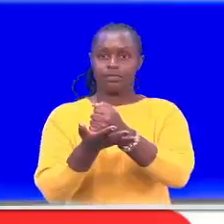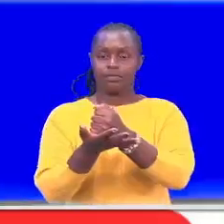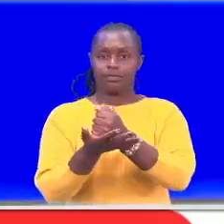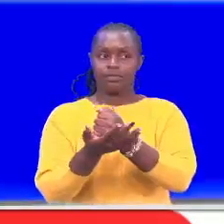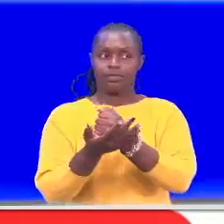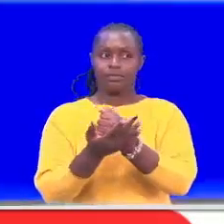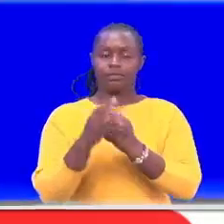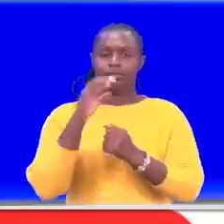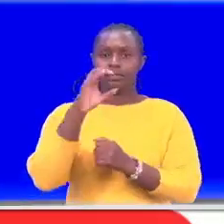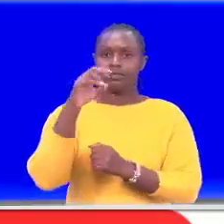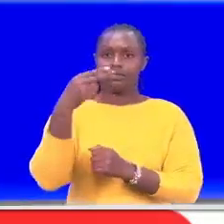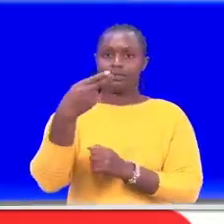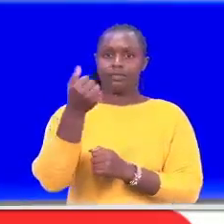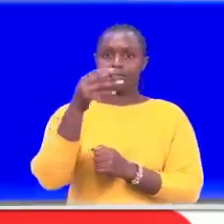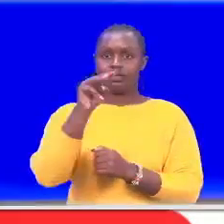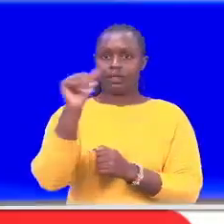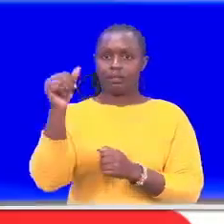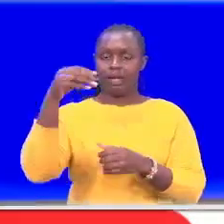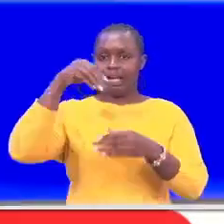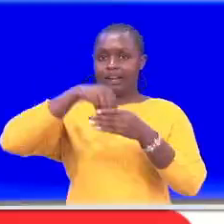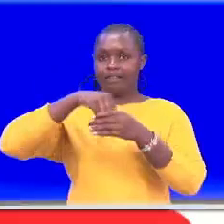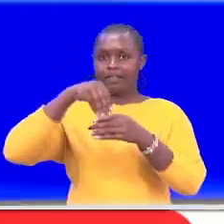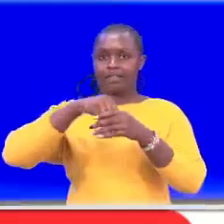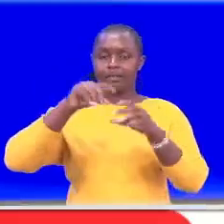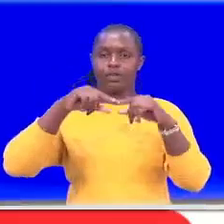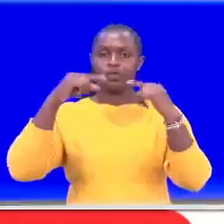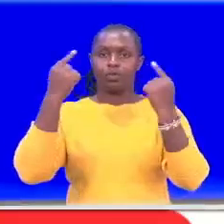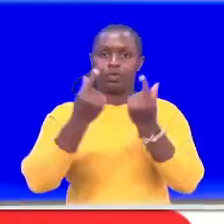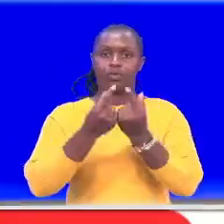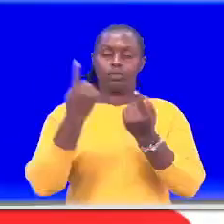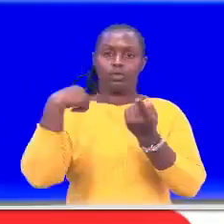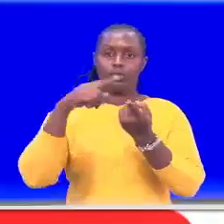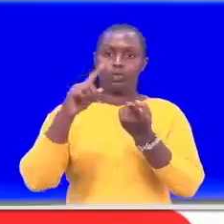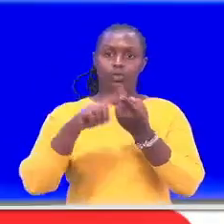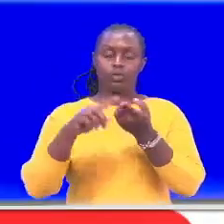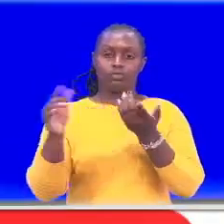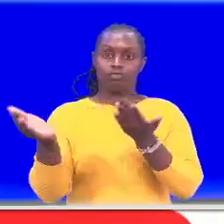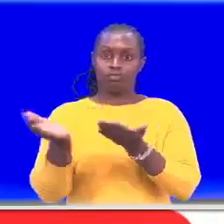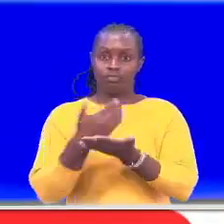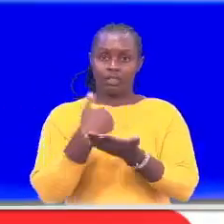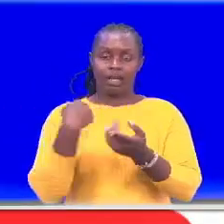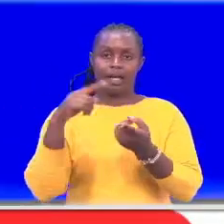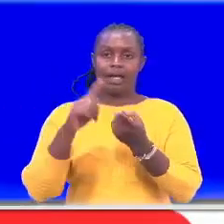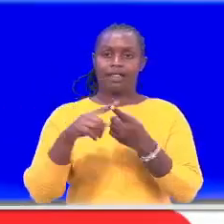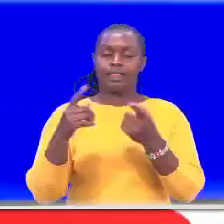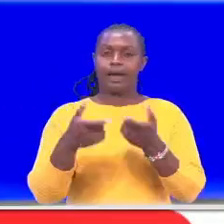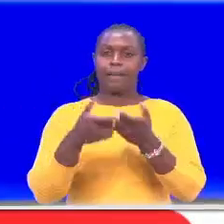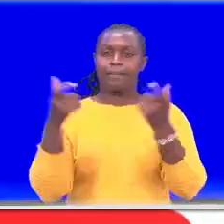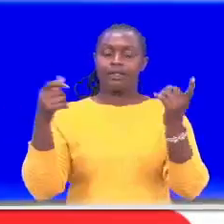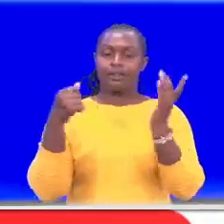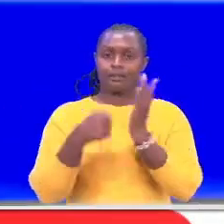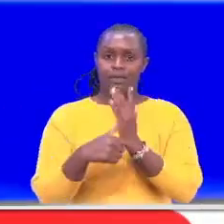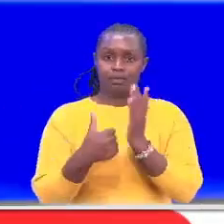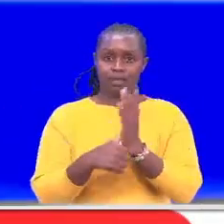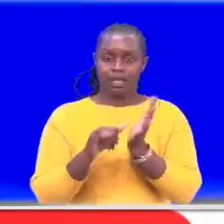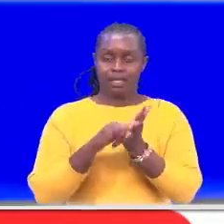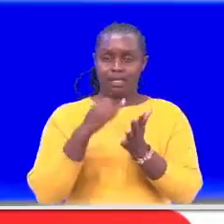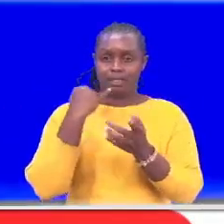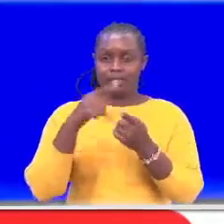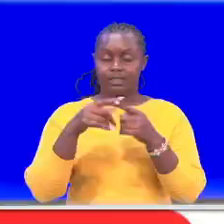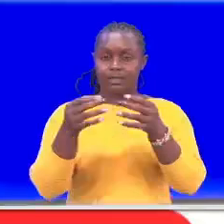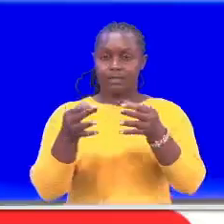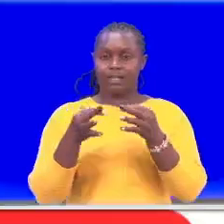Chamas, investment groups, get rid of what is their biggest headache, which is financial